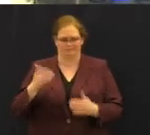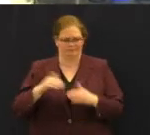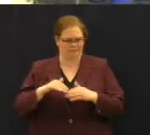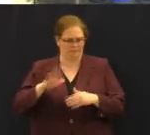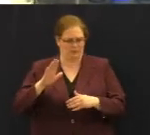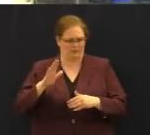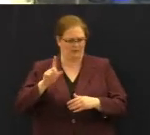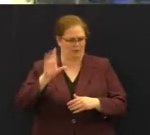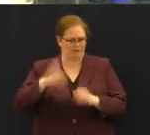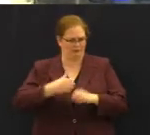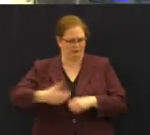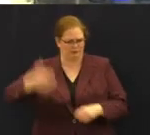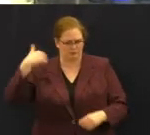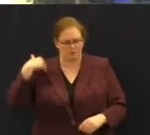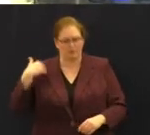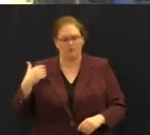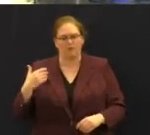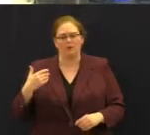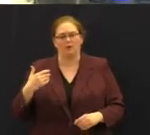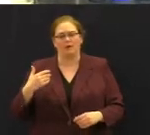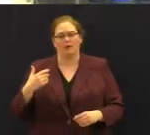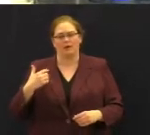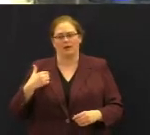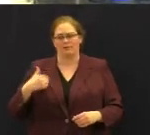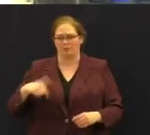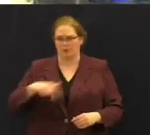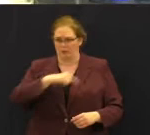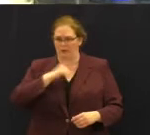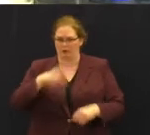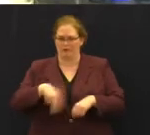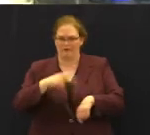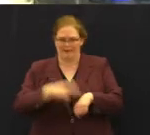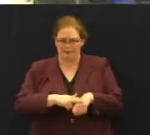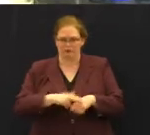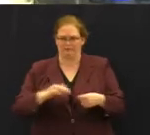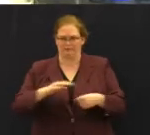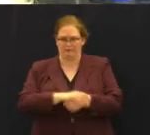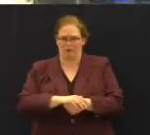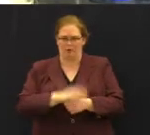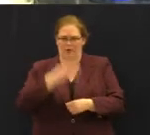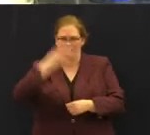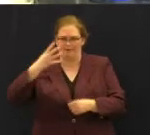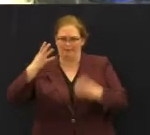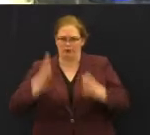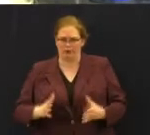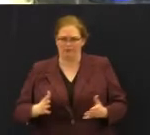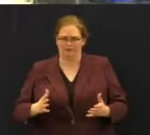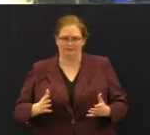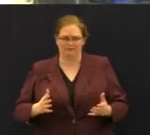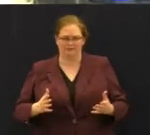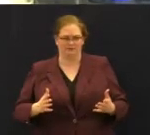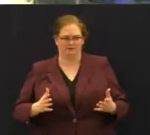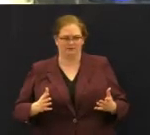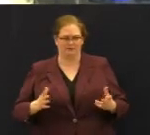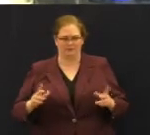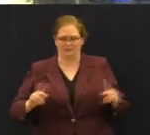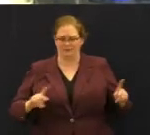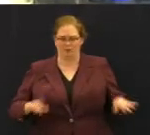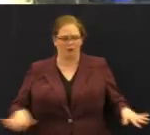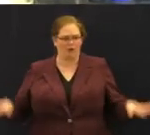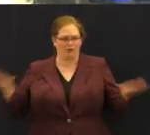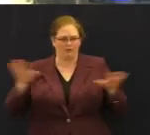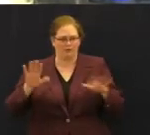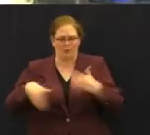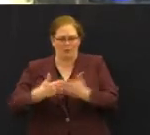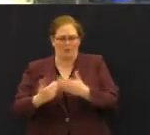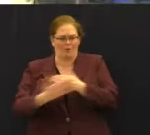ago, and that we are a nation of immigrants. And one way or another, all of us here and all over and through the